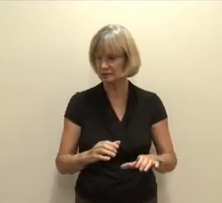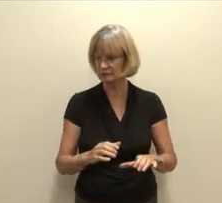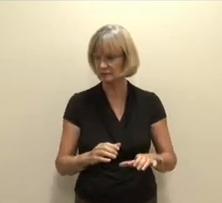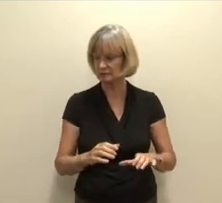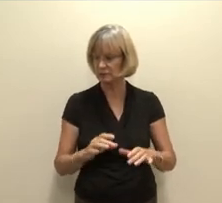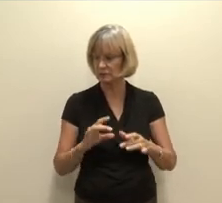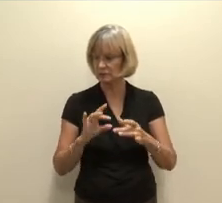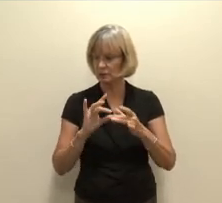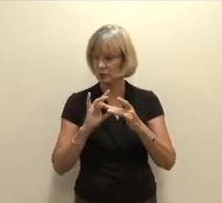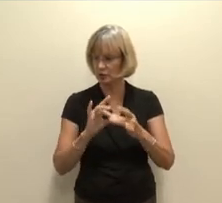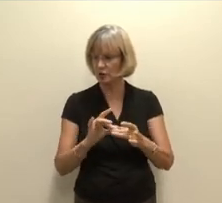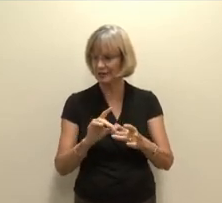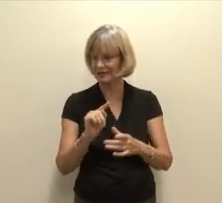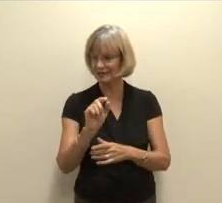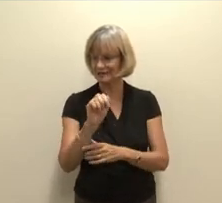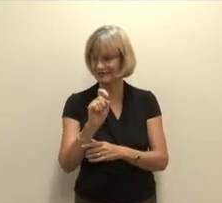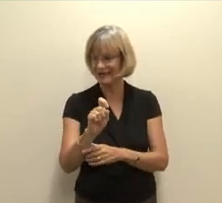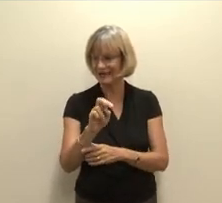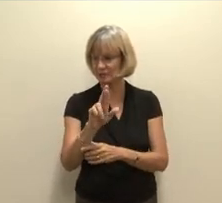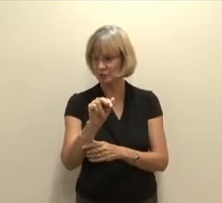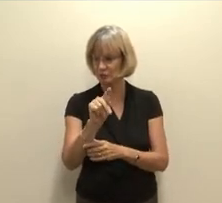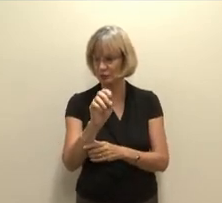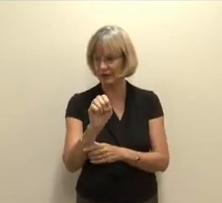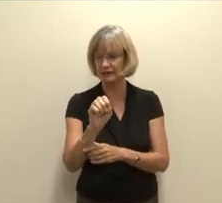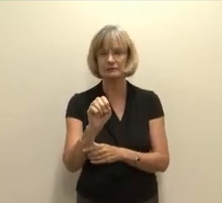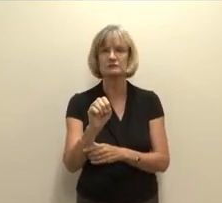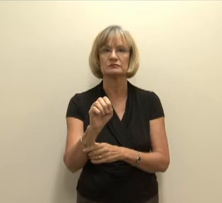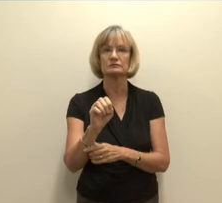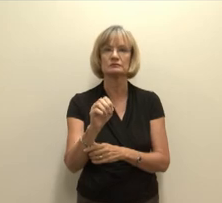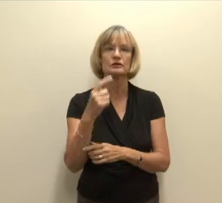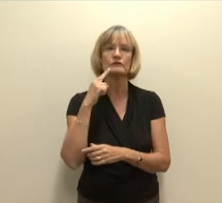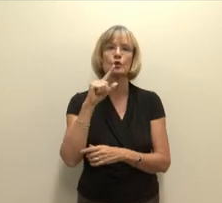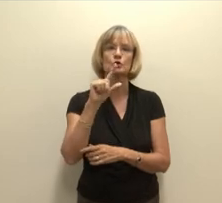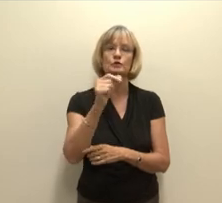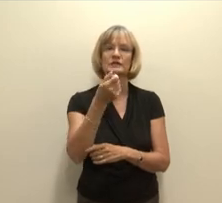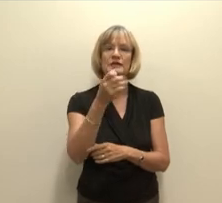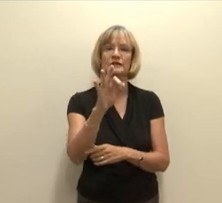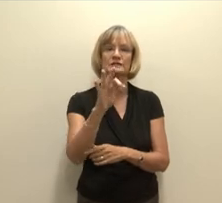for the 2019 tax year.